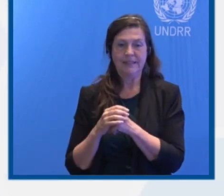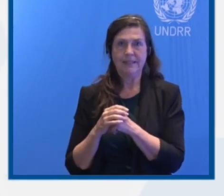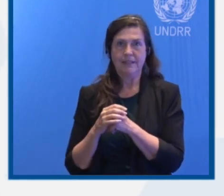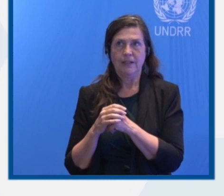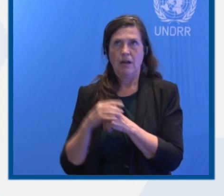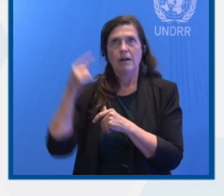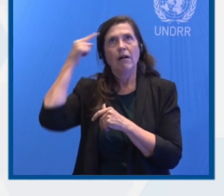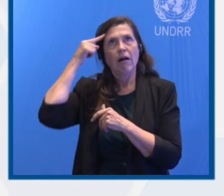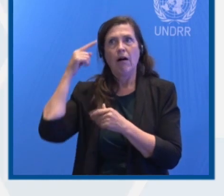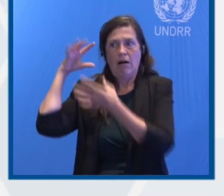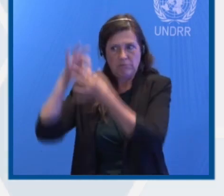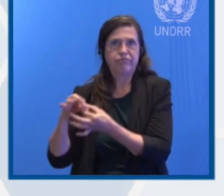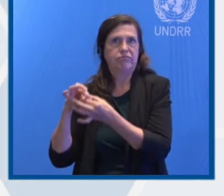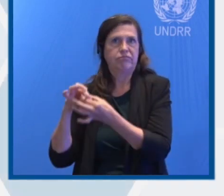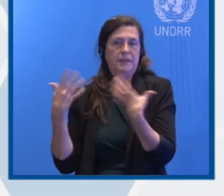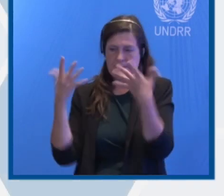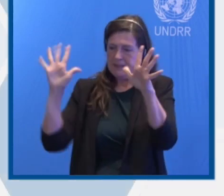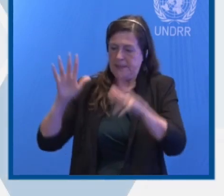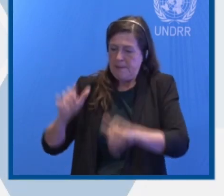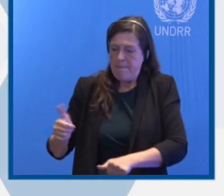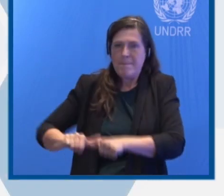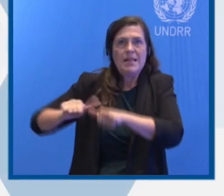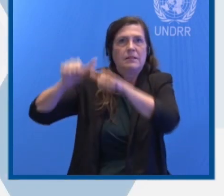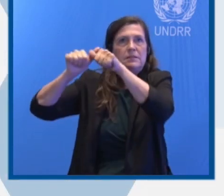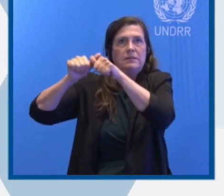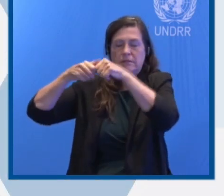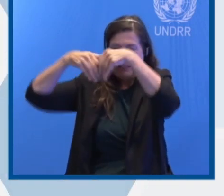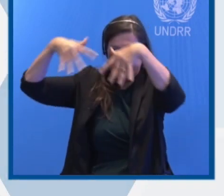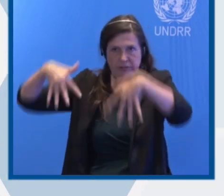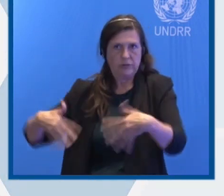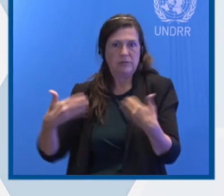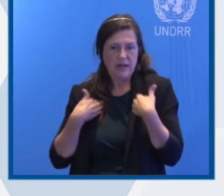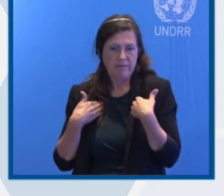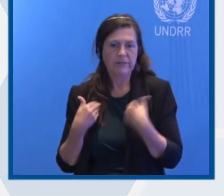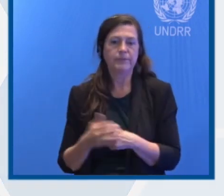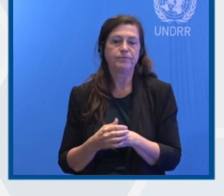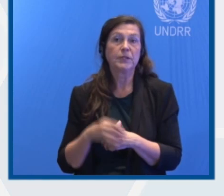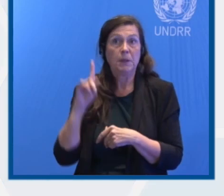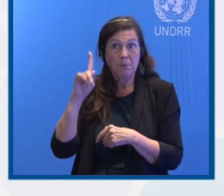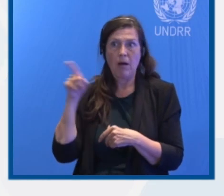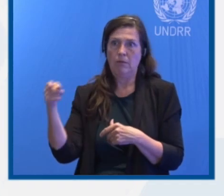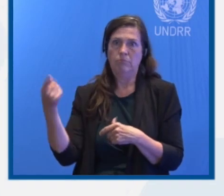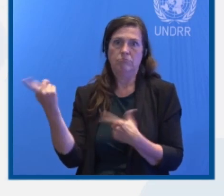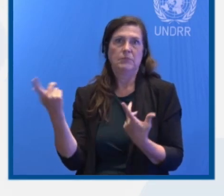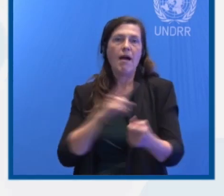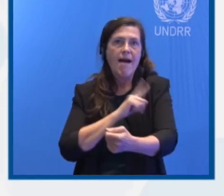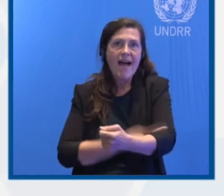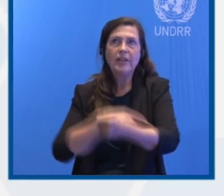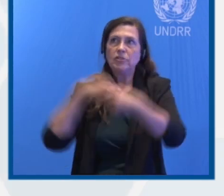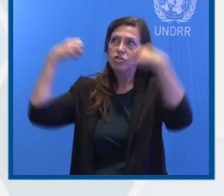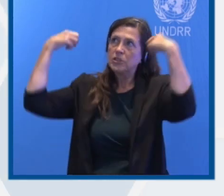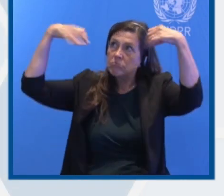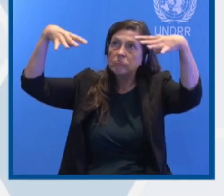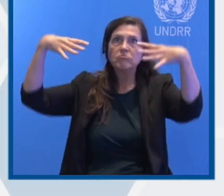of critical systems as, for example, energy, transport, or